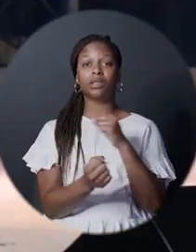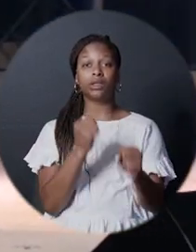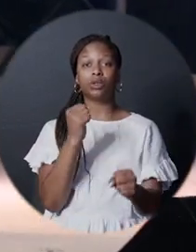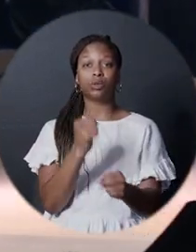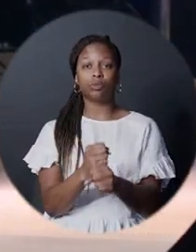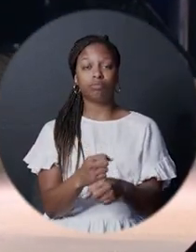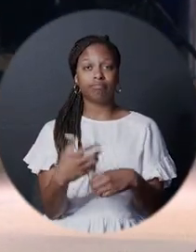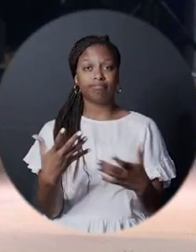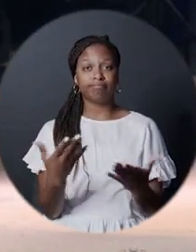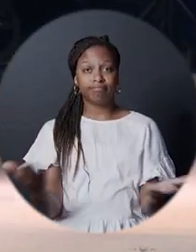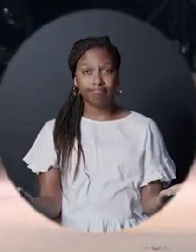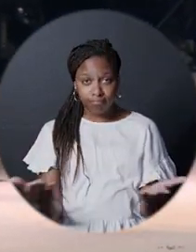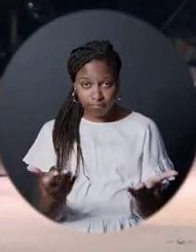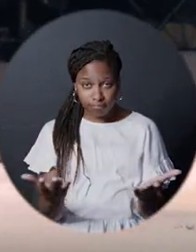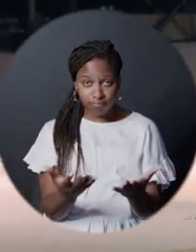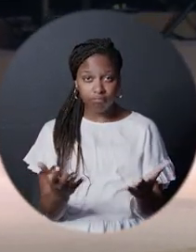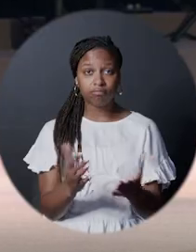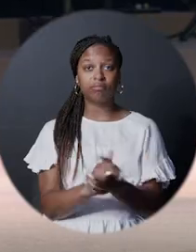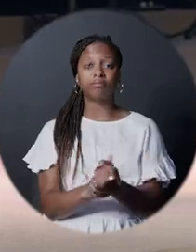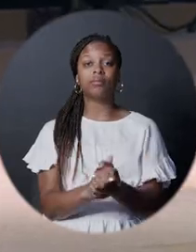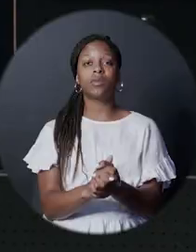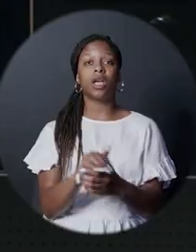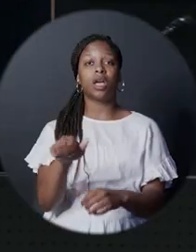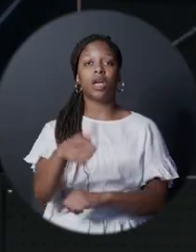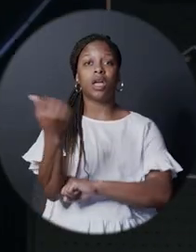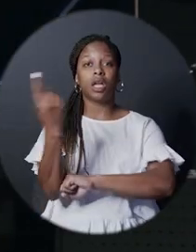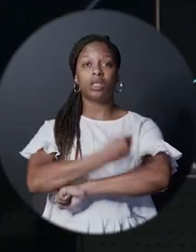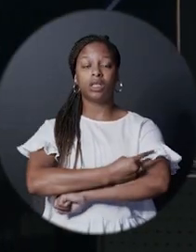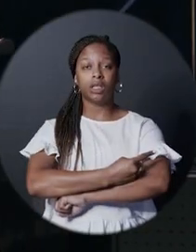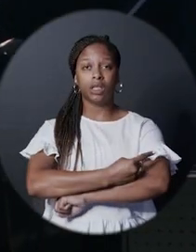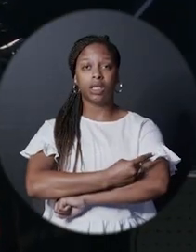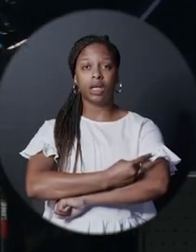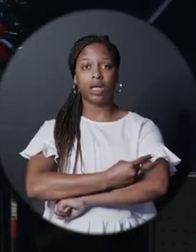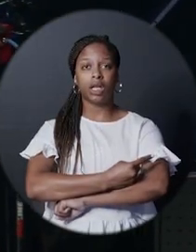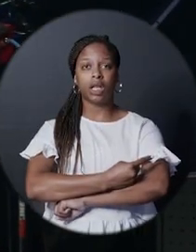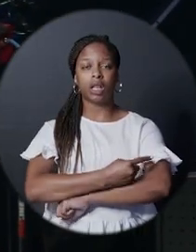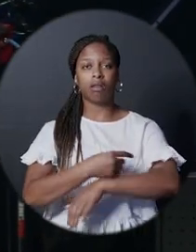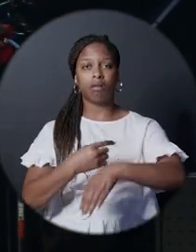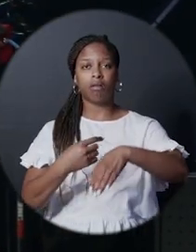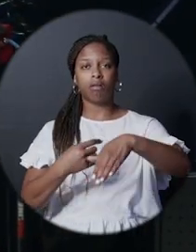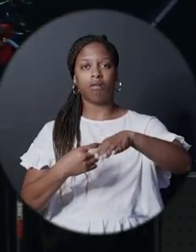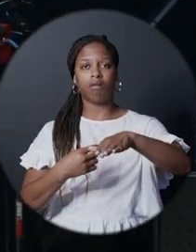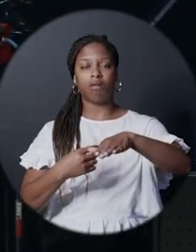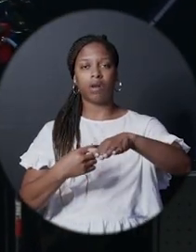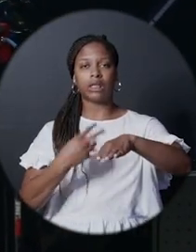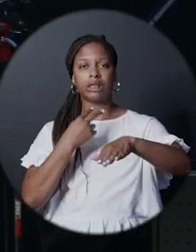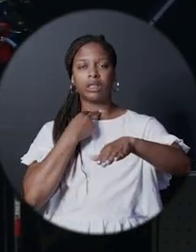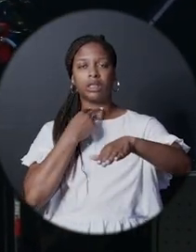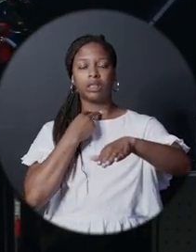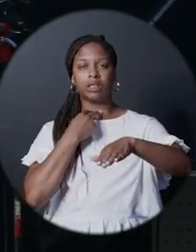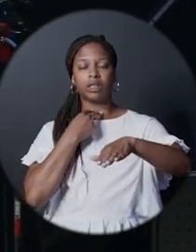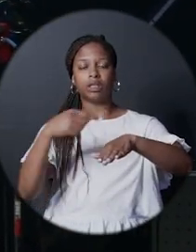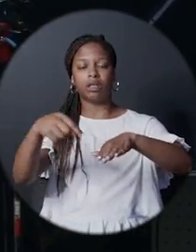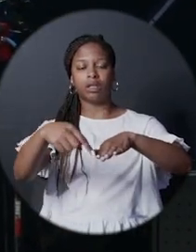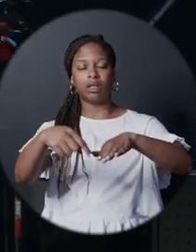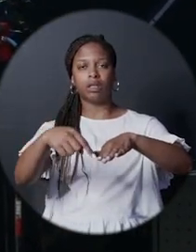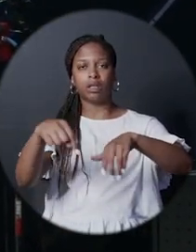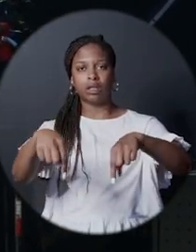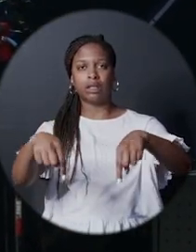I done had it about 10 years, though. But here's the thing. Just the other day, the foot part got stuck